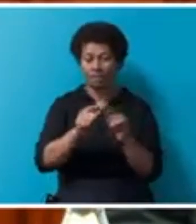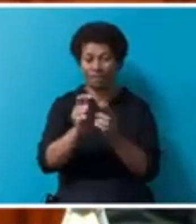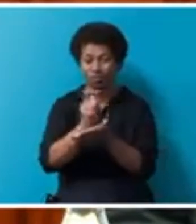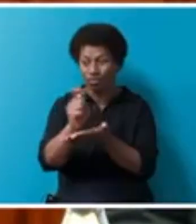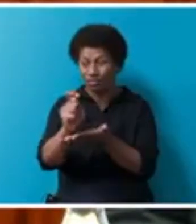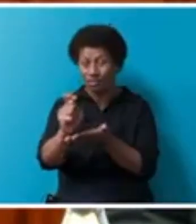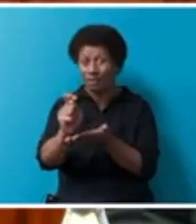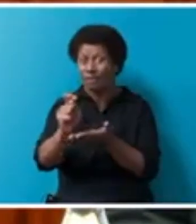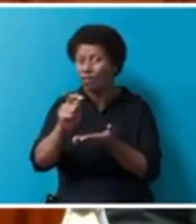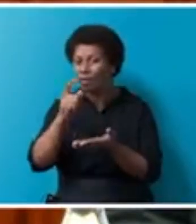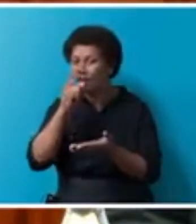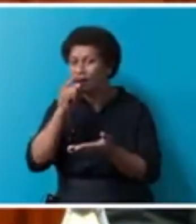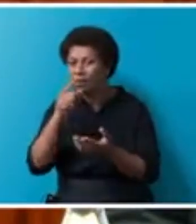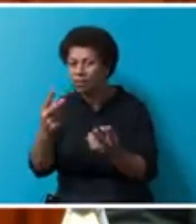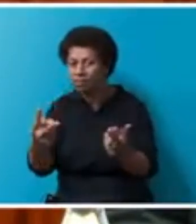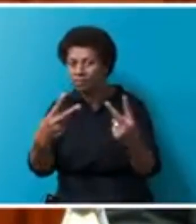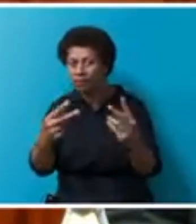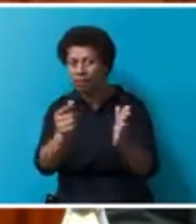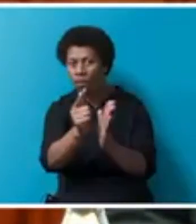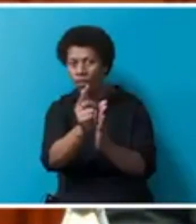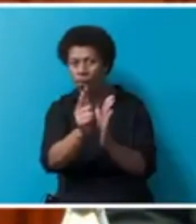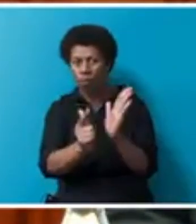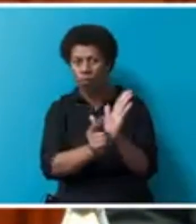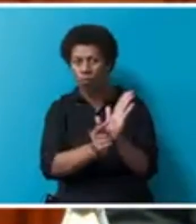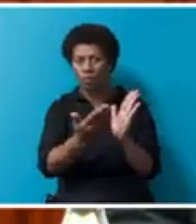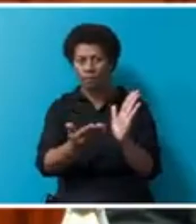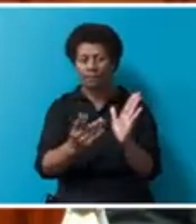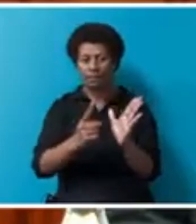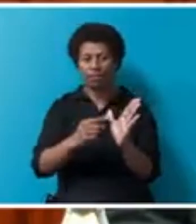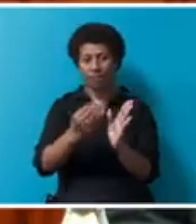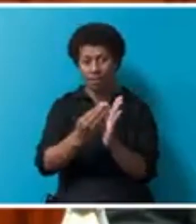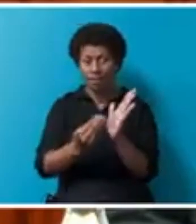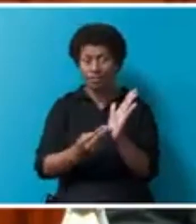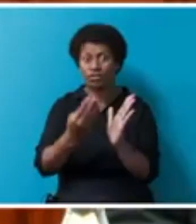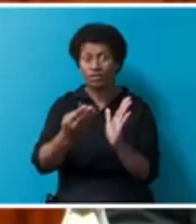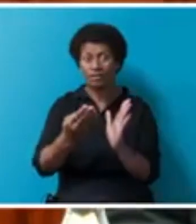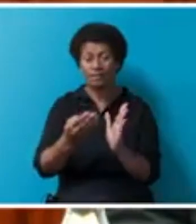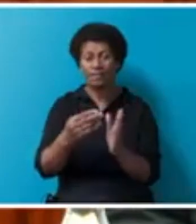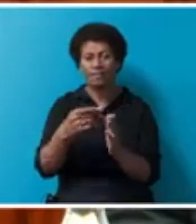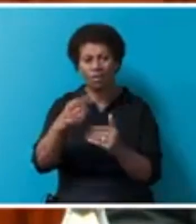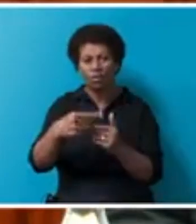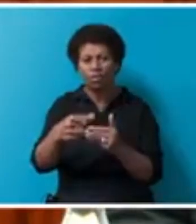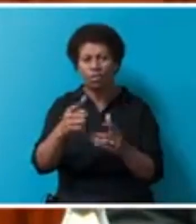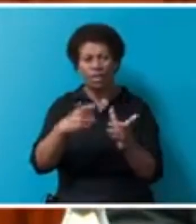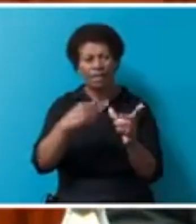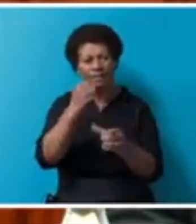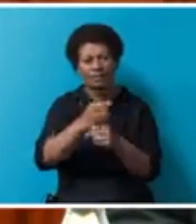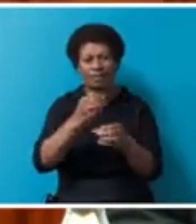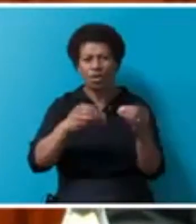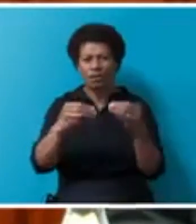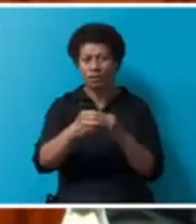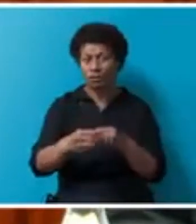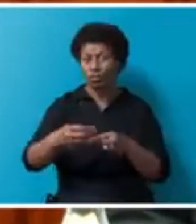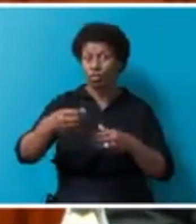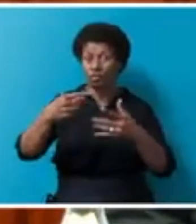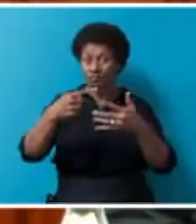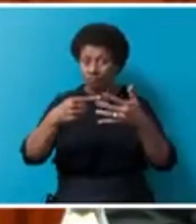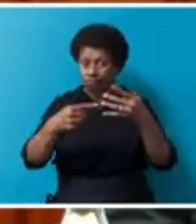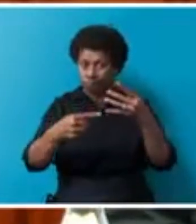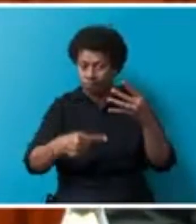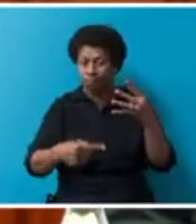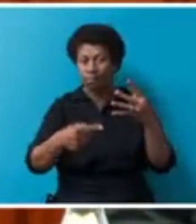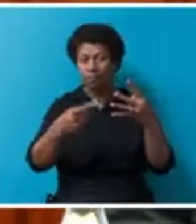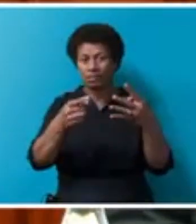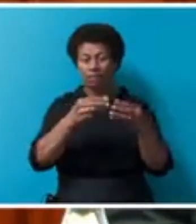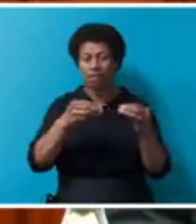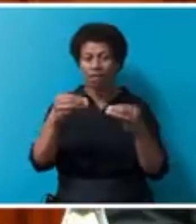public. The budget also ensures the AG's Office continues to provide secretarial and legal support to several key statutory offices